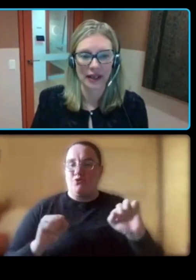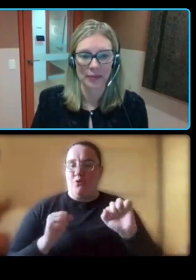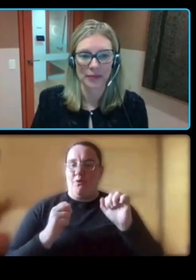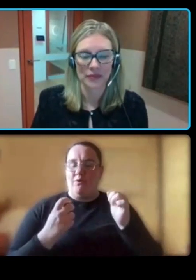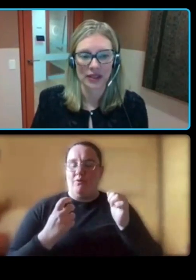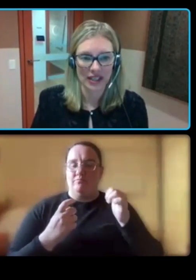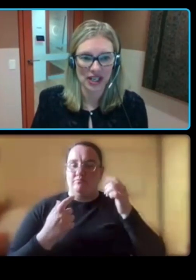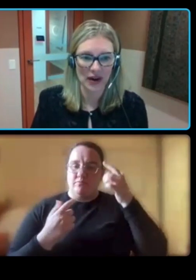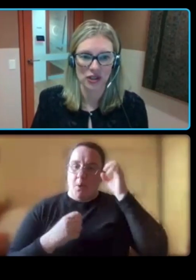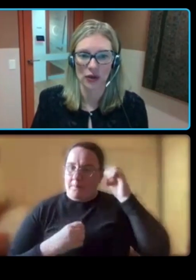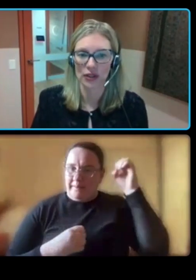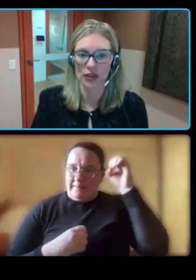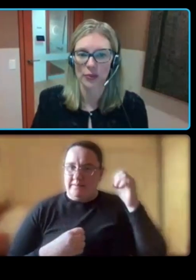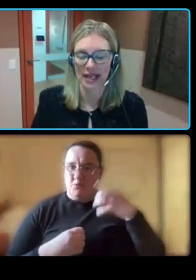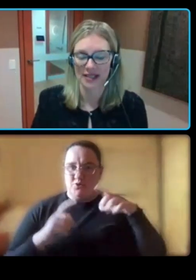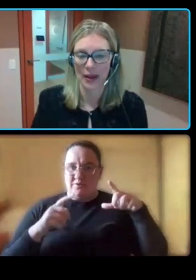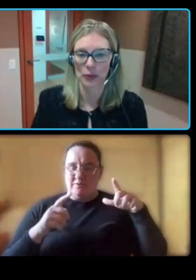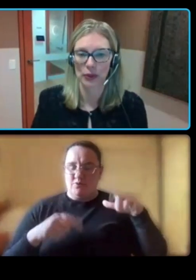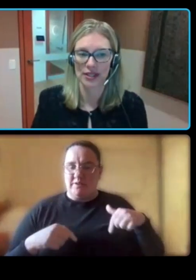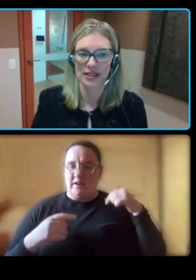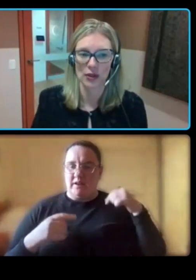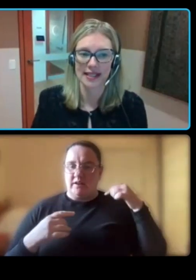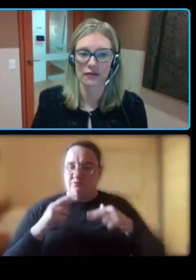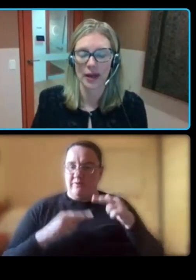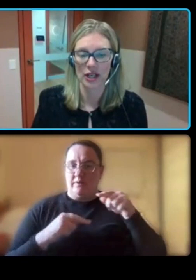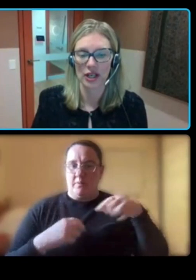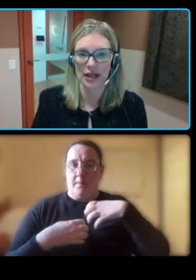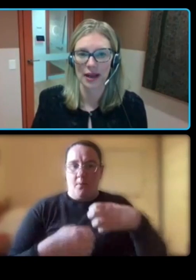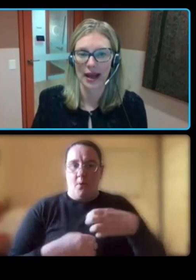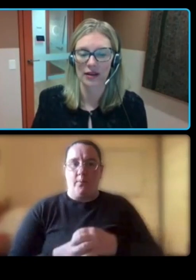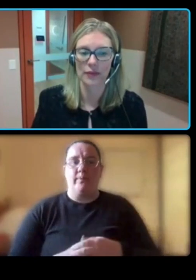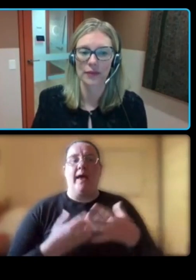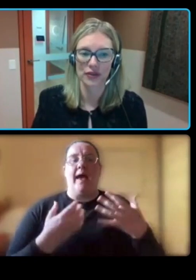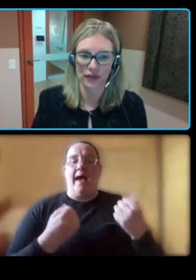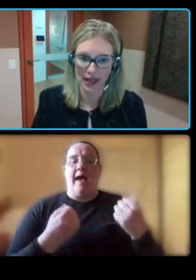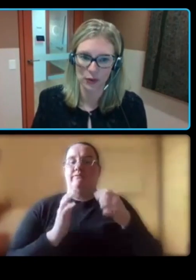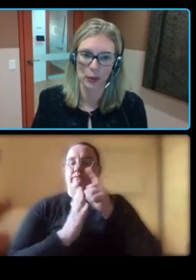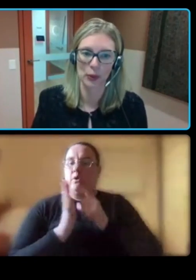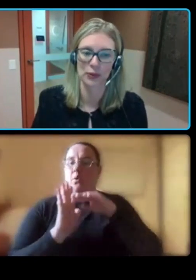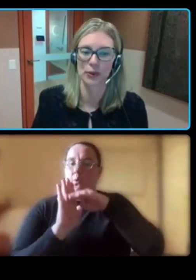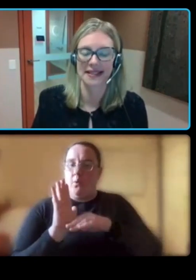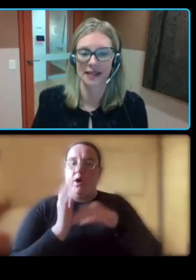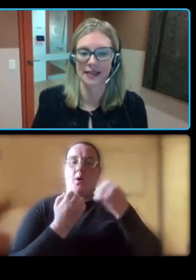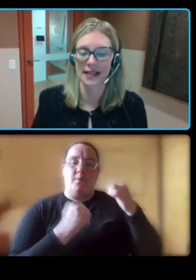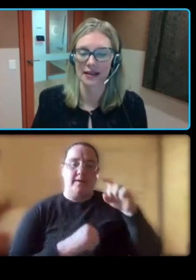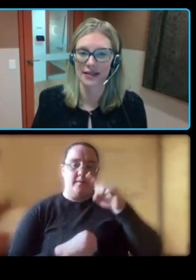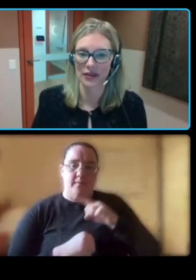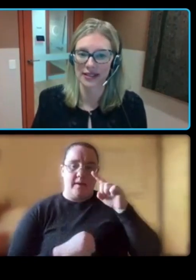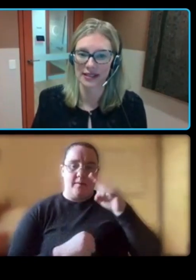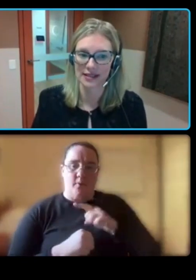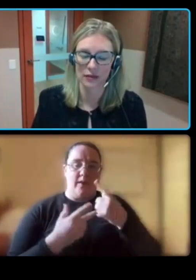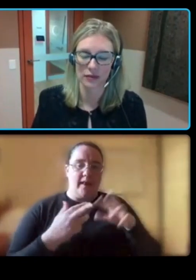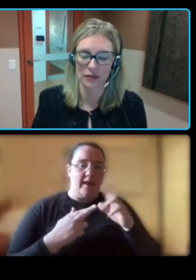that the Aged Care Act only protects people who disclose information about defined reportable incidents under